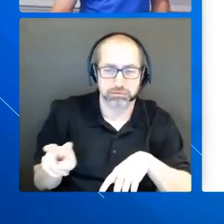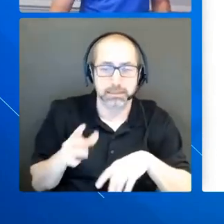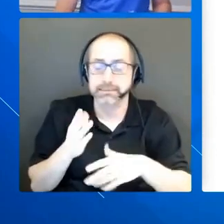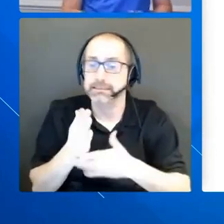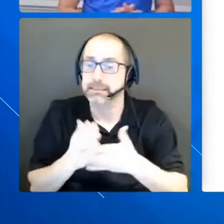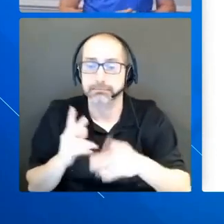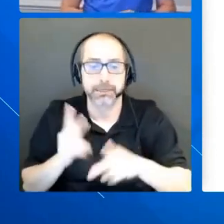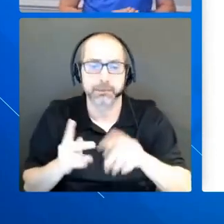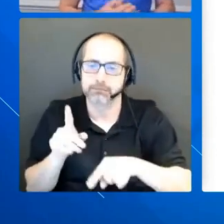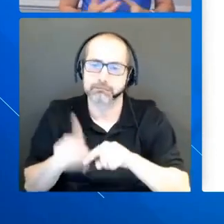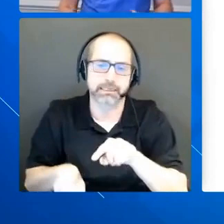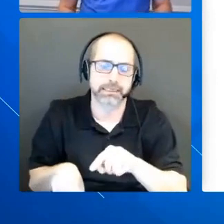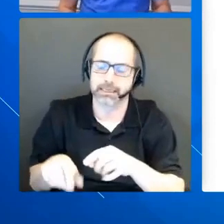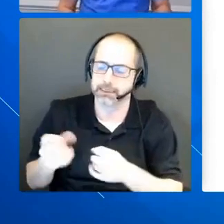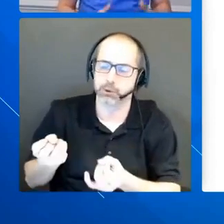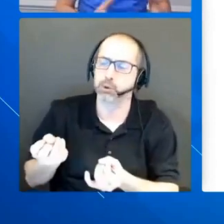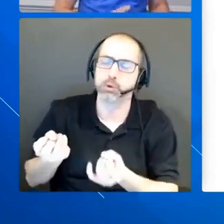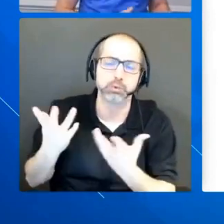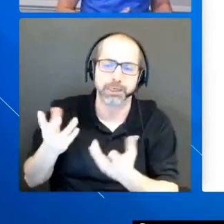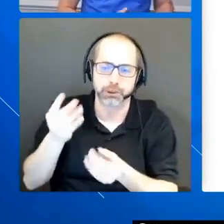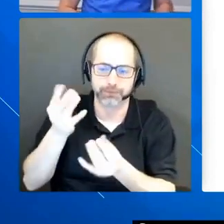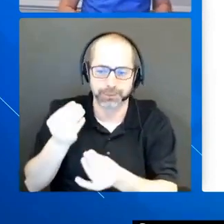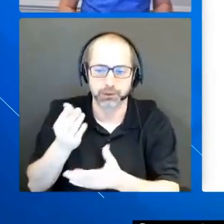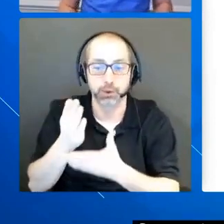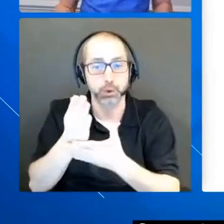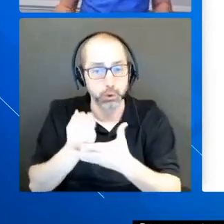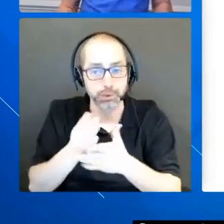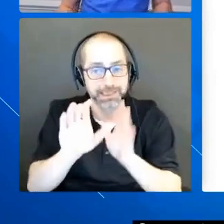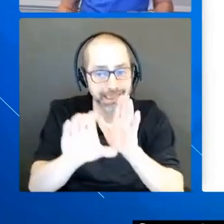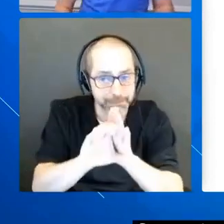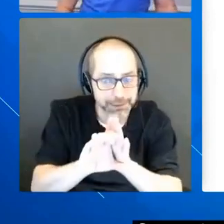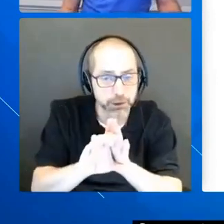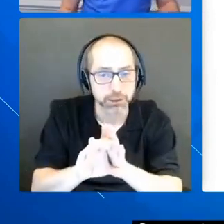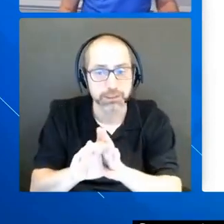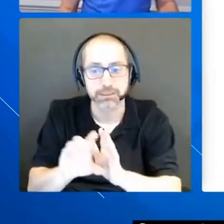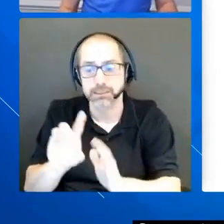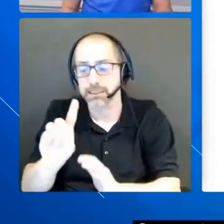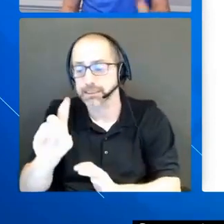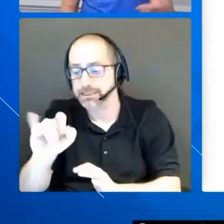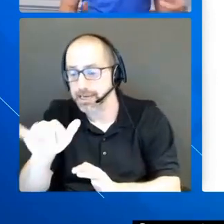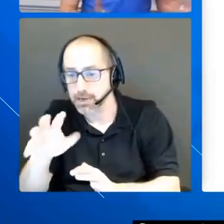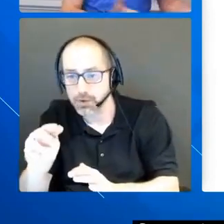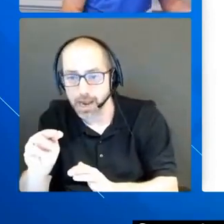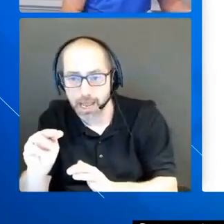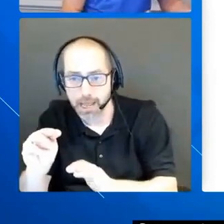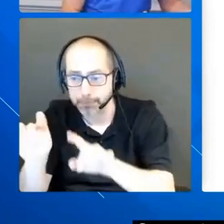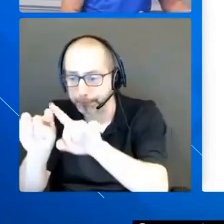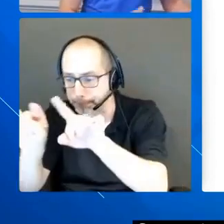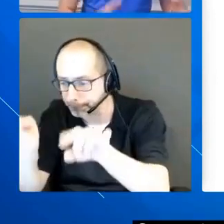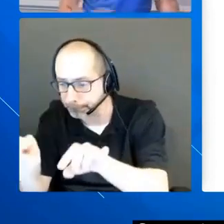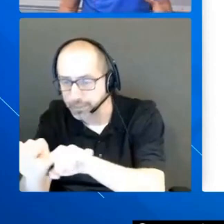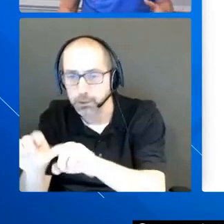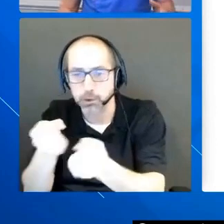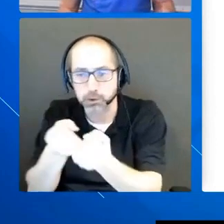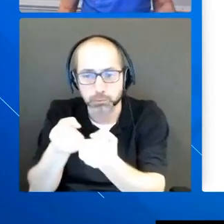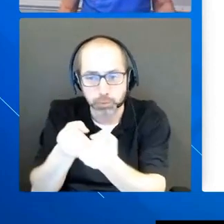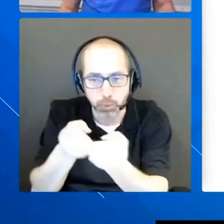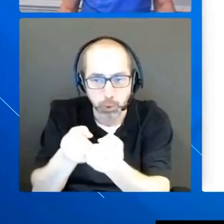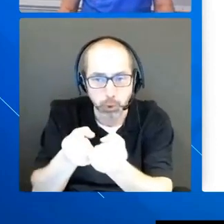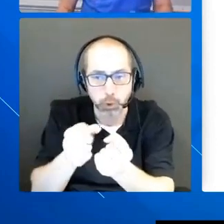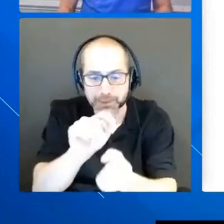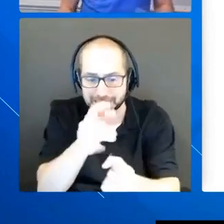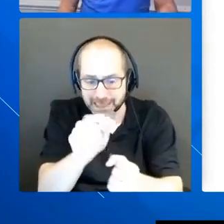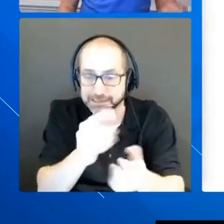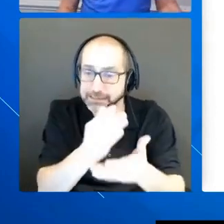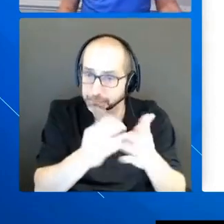just too much. So use images, use diagrams to support the text, that some people can read that text and are okay fighting their